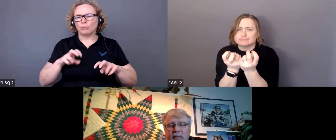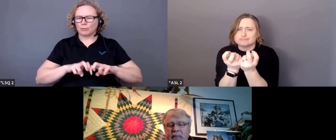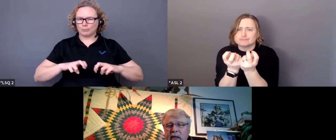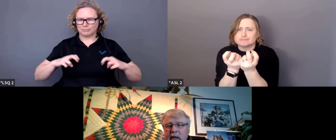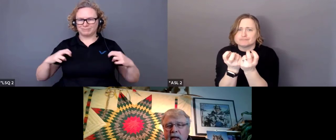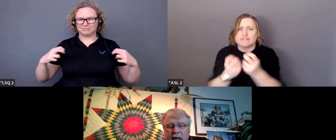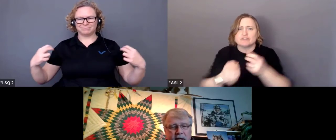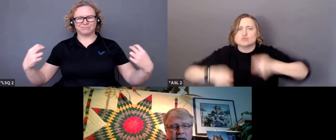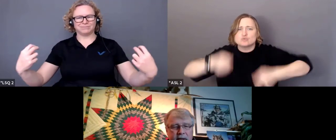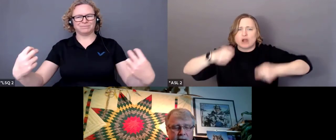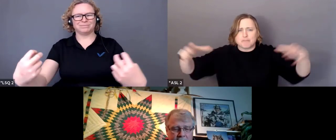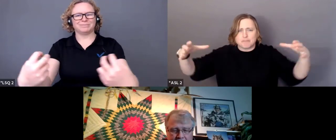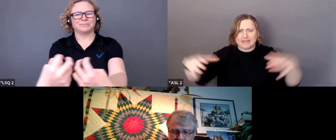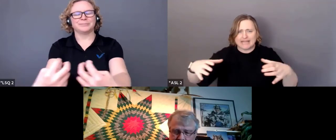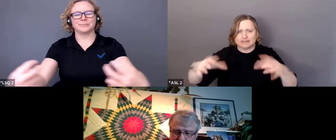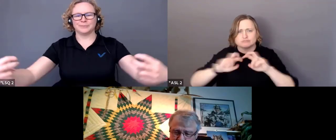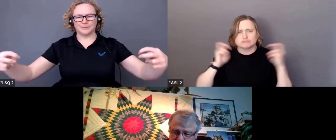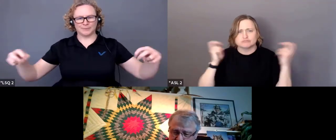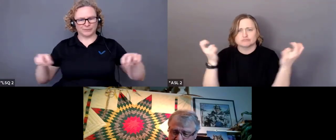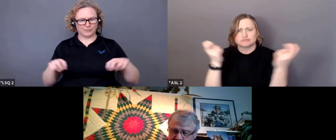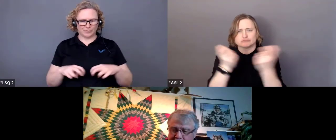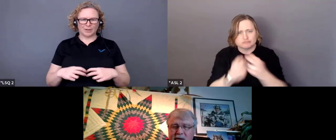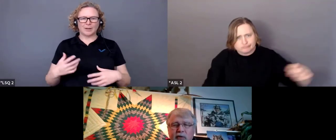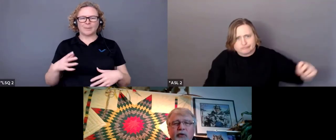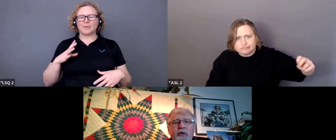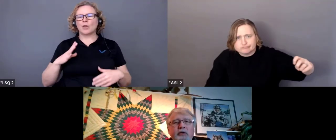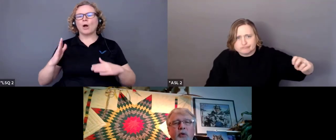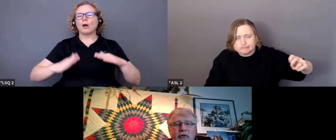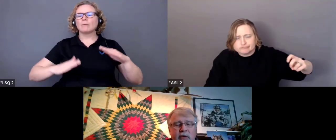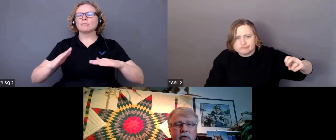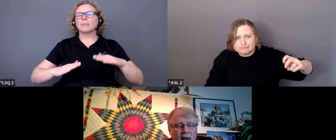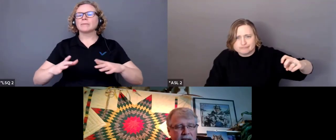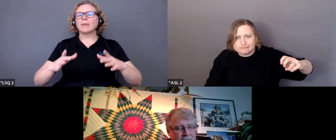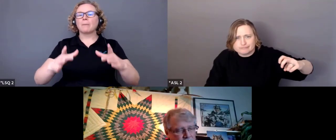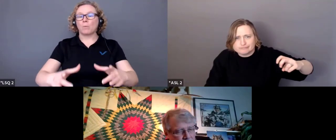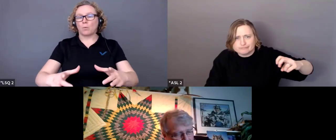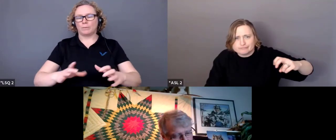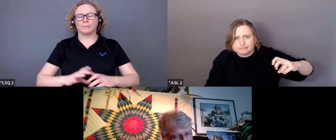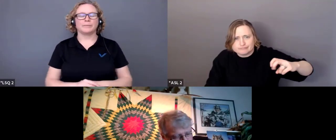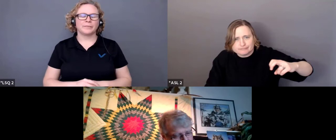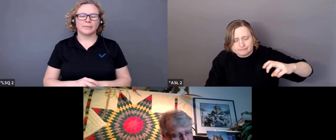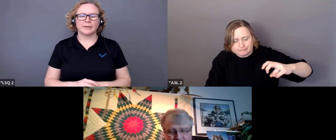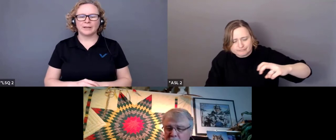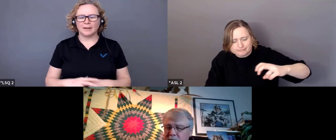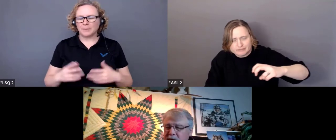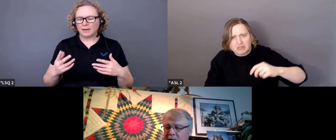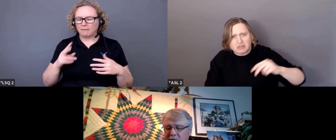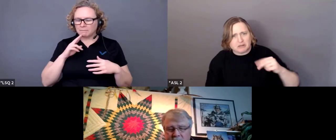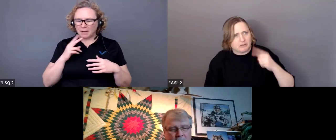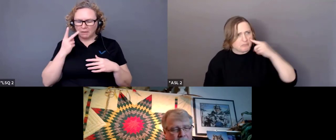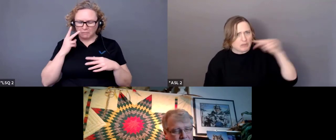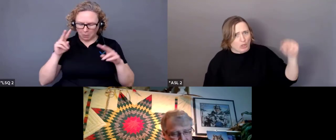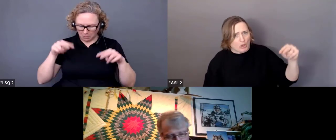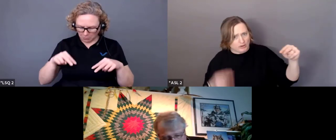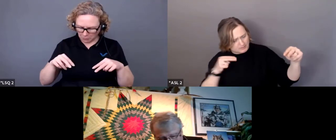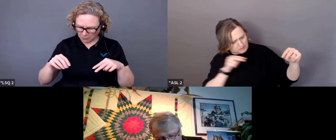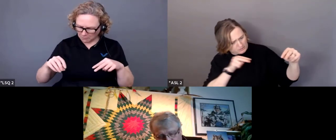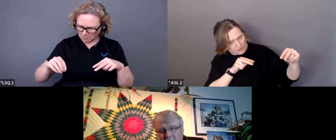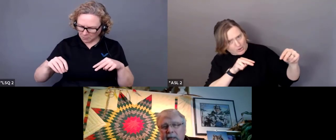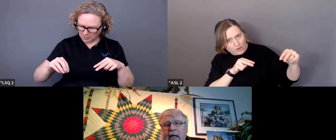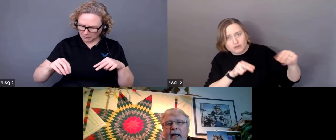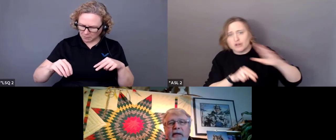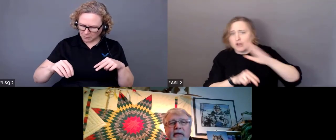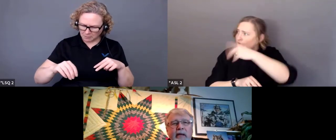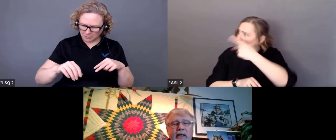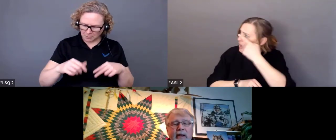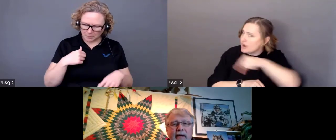big drum. And that little ant was walking into the circle towards the drum. And as I looked and followed his eyes, he said, "Look, you